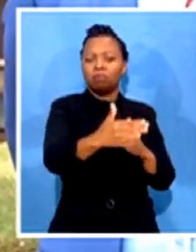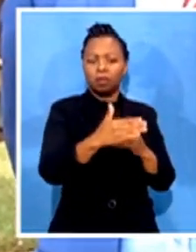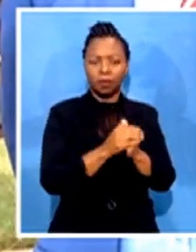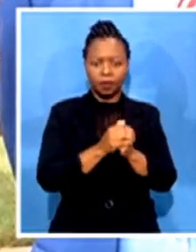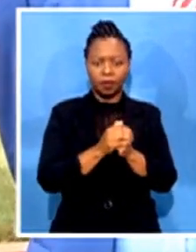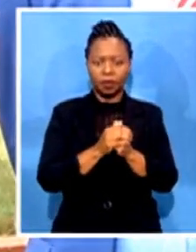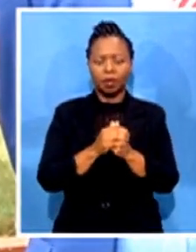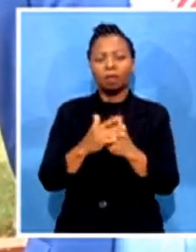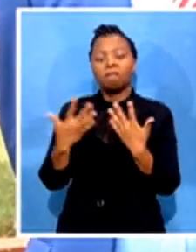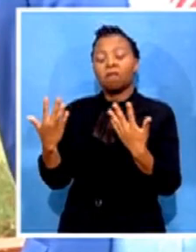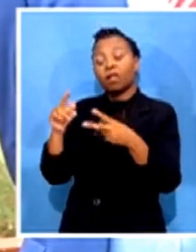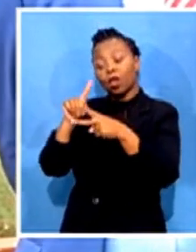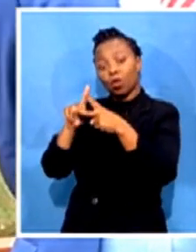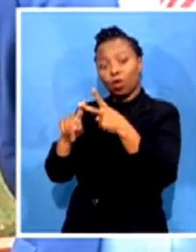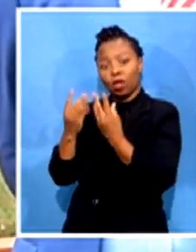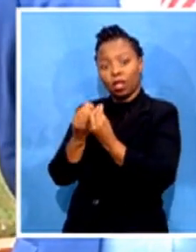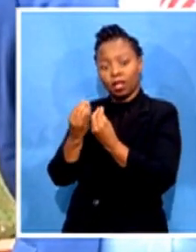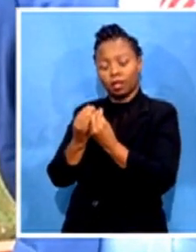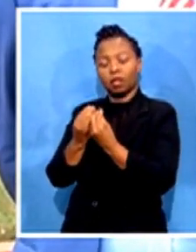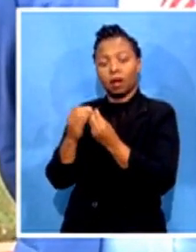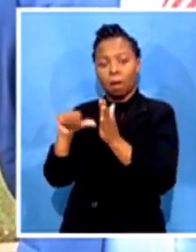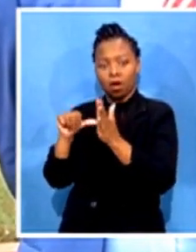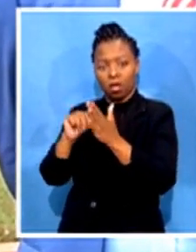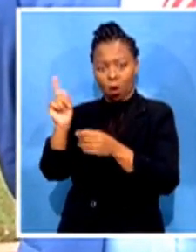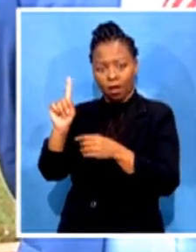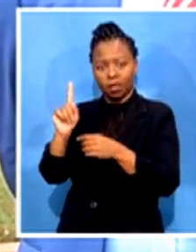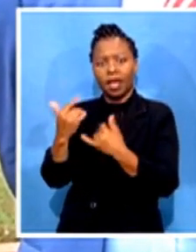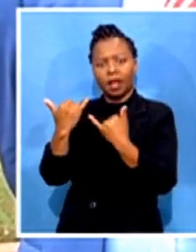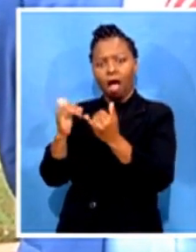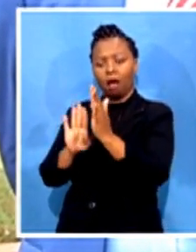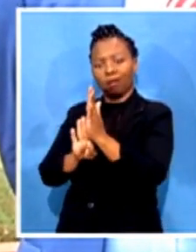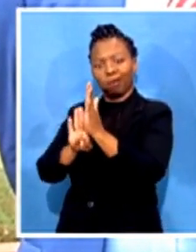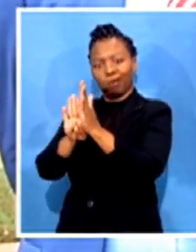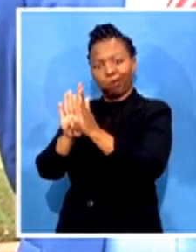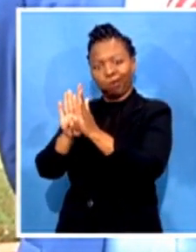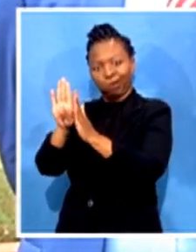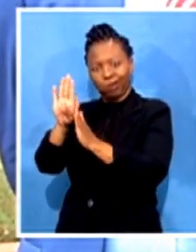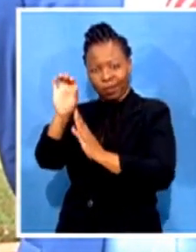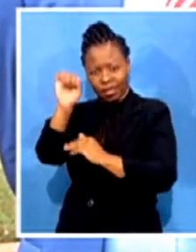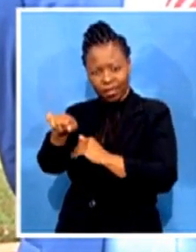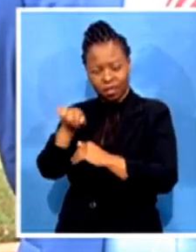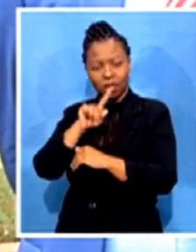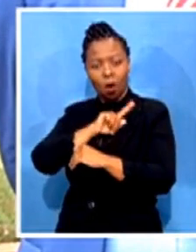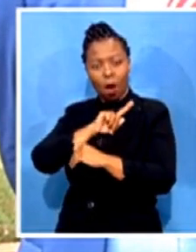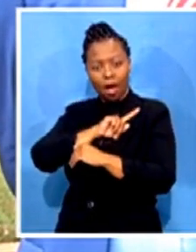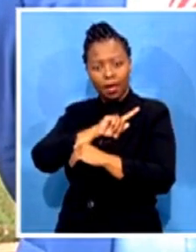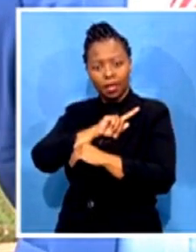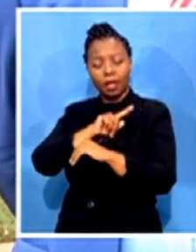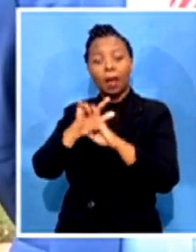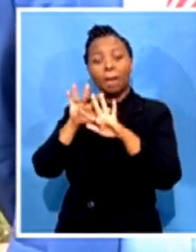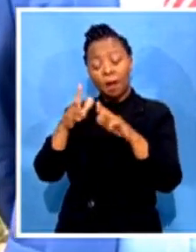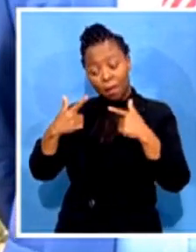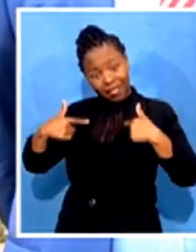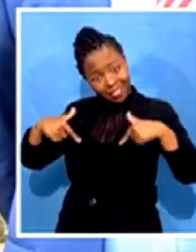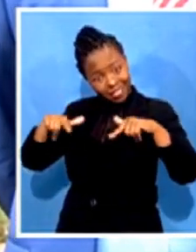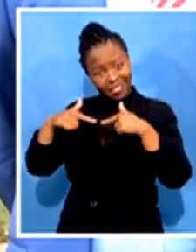surge is escalating because we as ordinary people, all of us, should take a